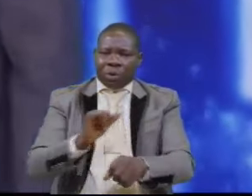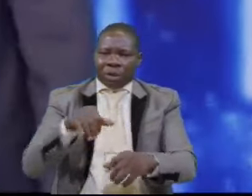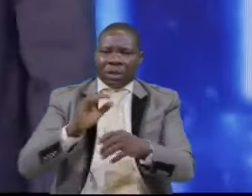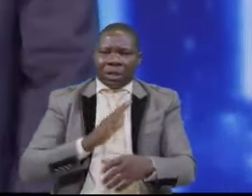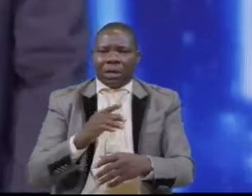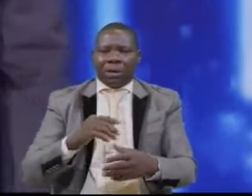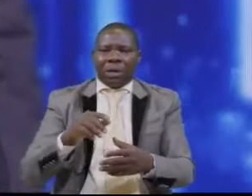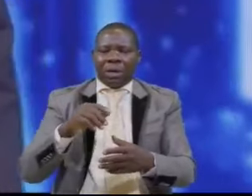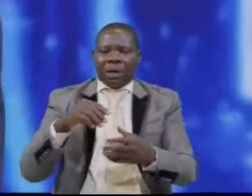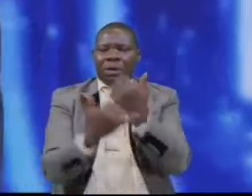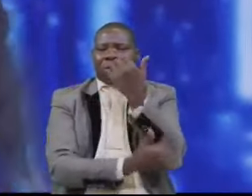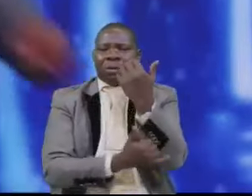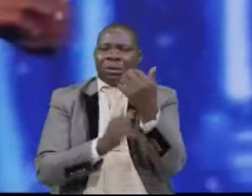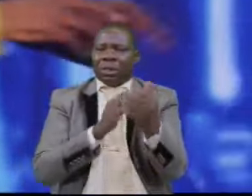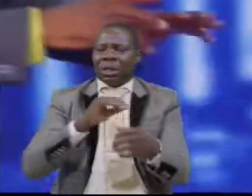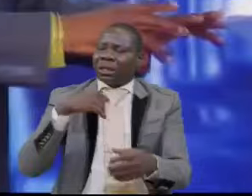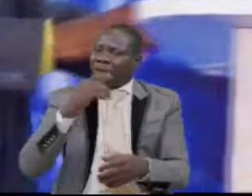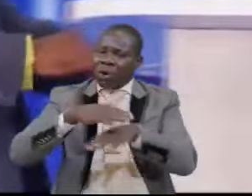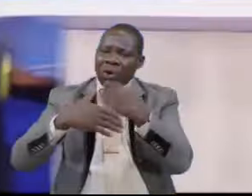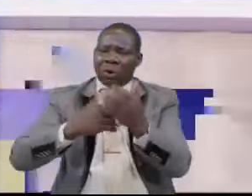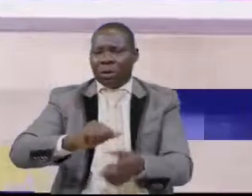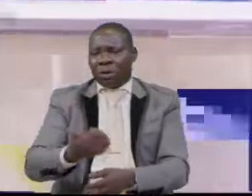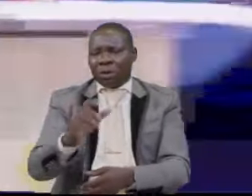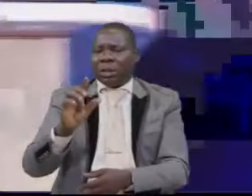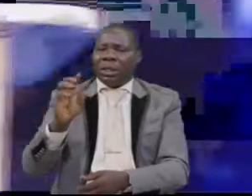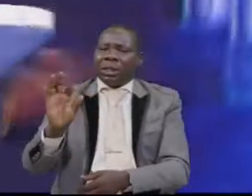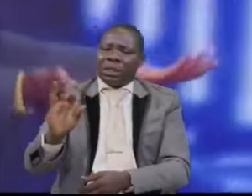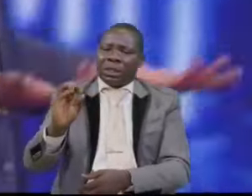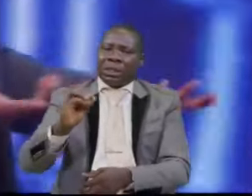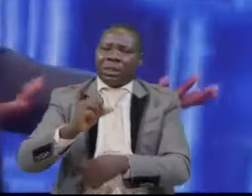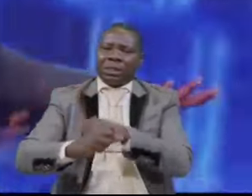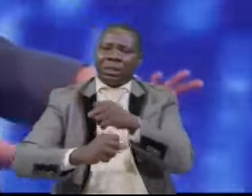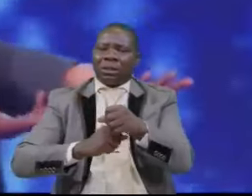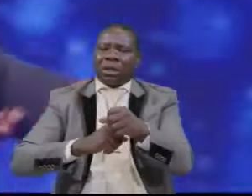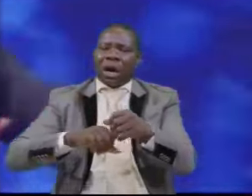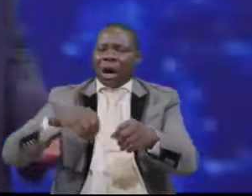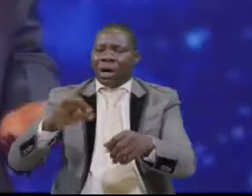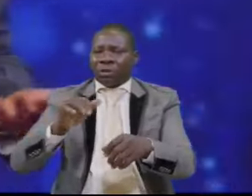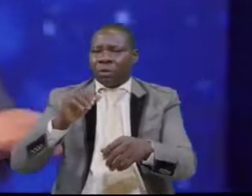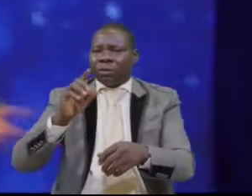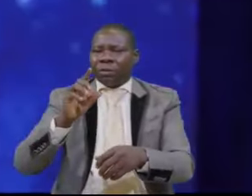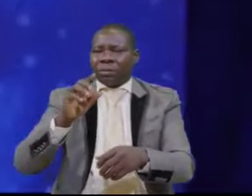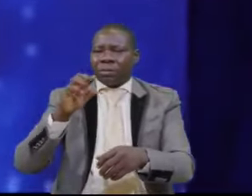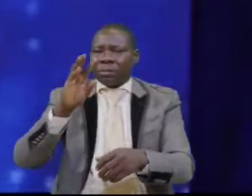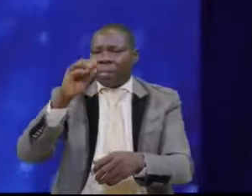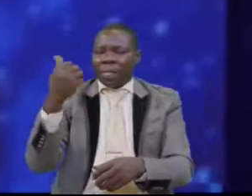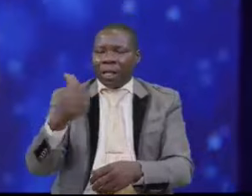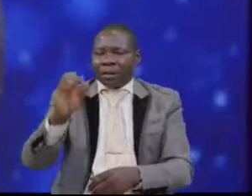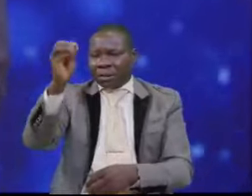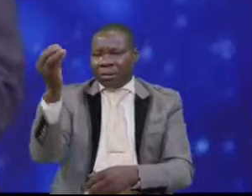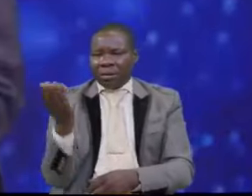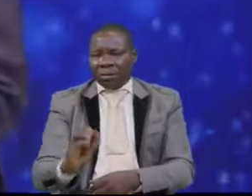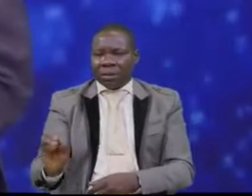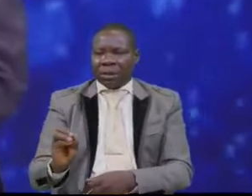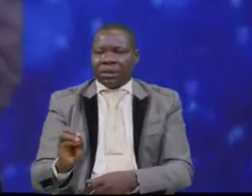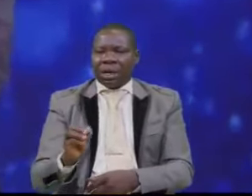other 90% out of the 600,000, all of them, they had nowhere to do, they didn't go, and they had